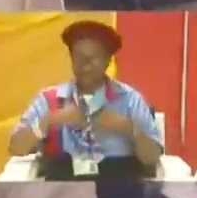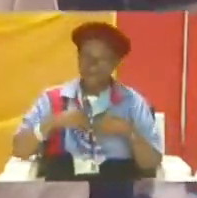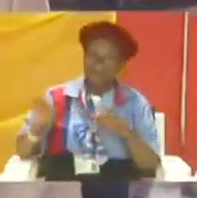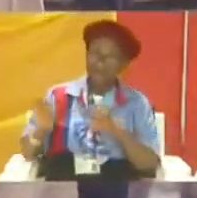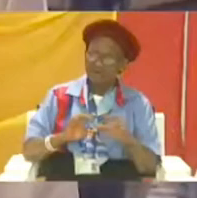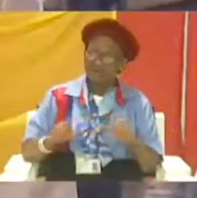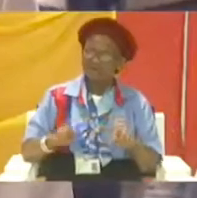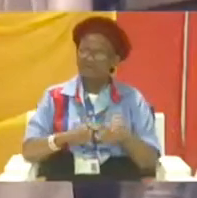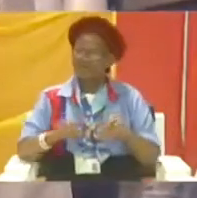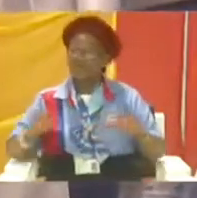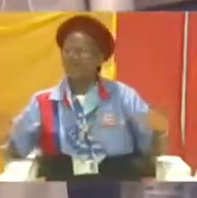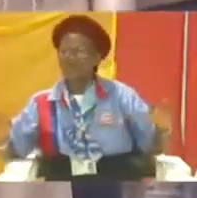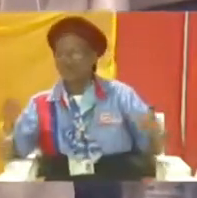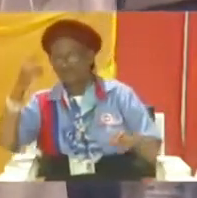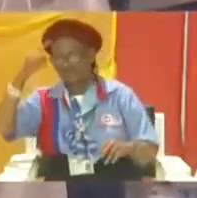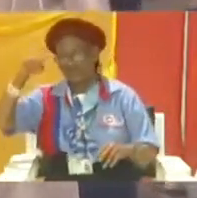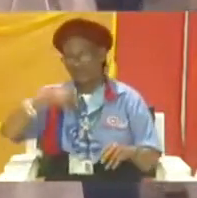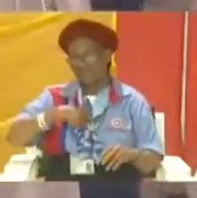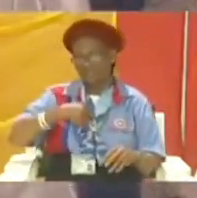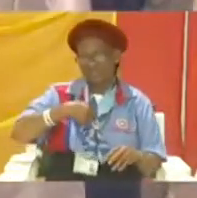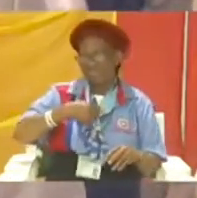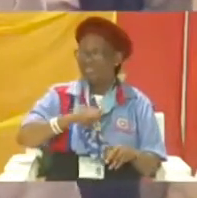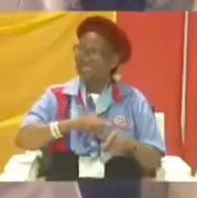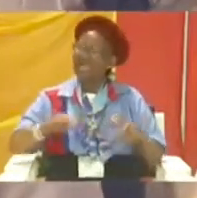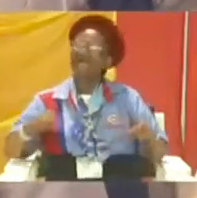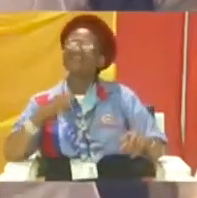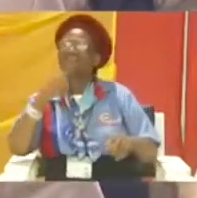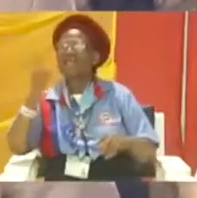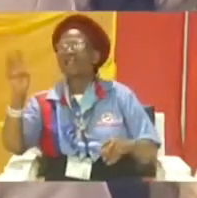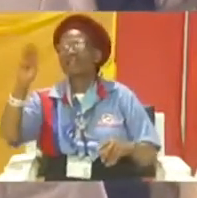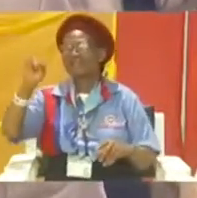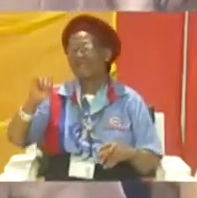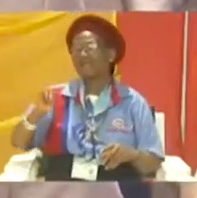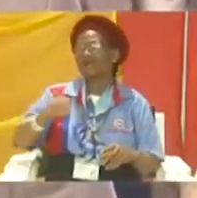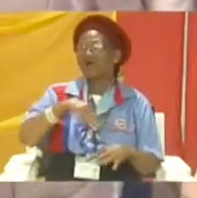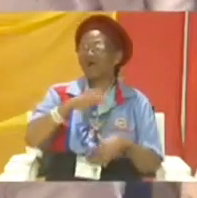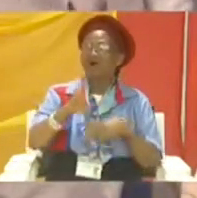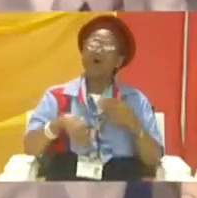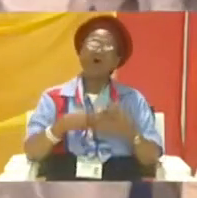I cannot tell it all. Narekele,